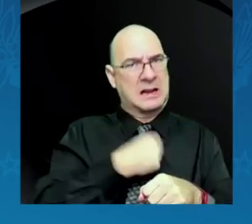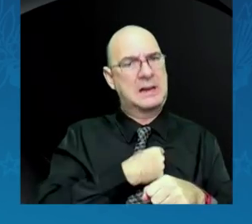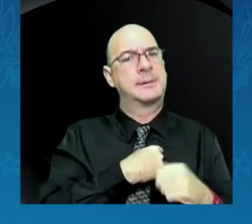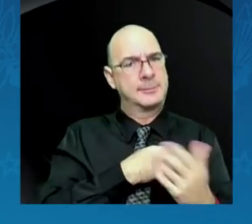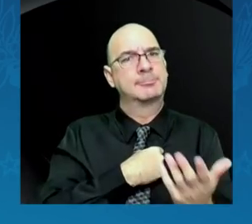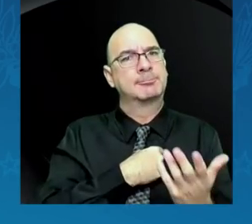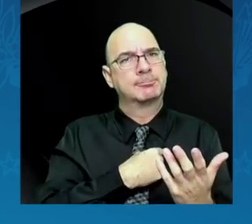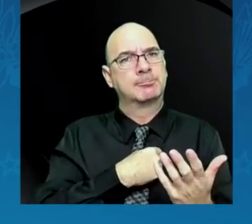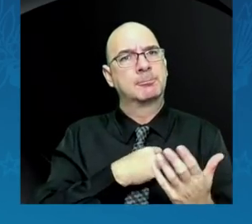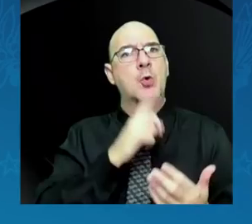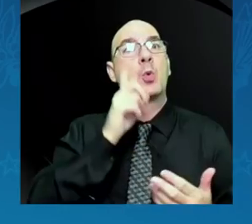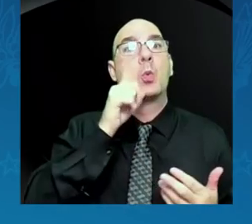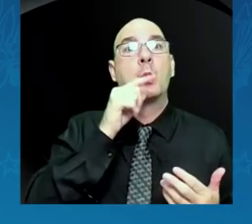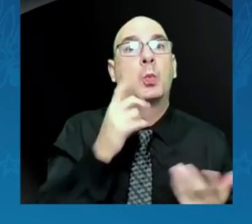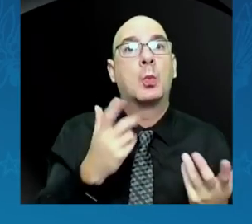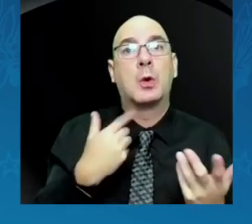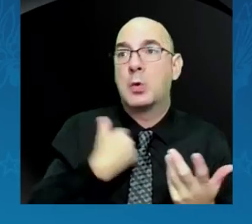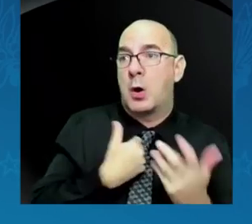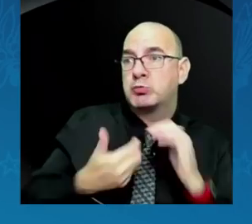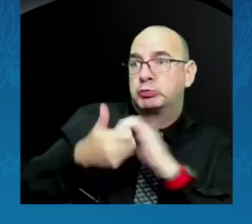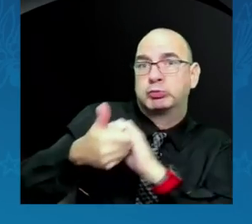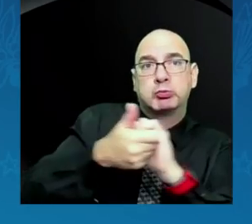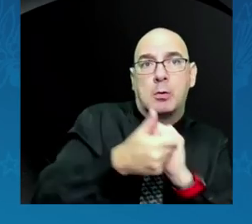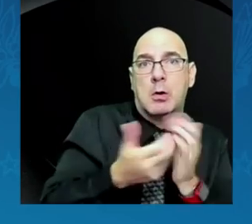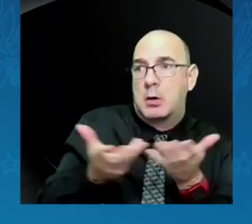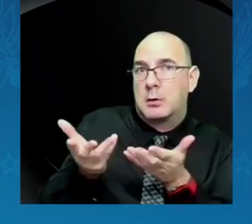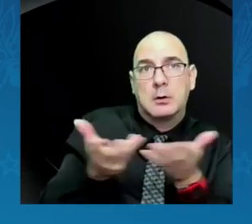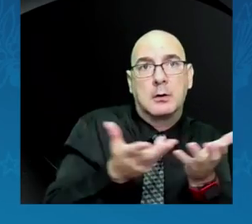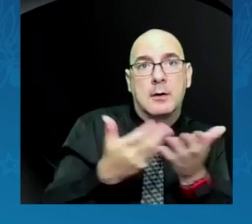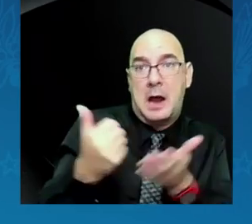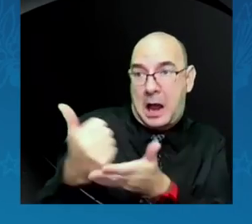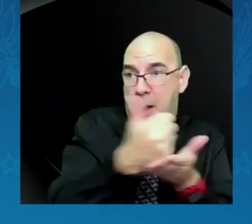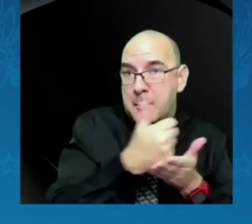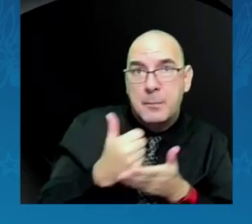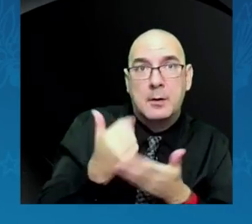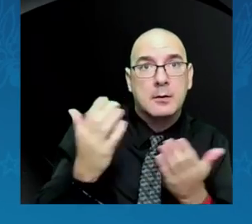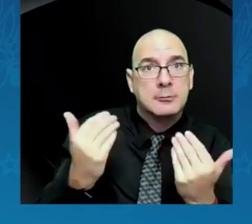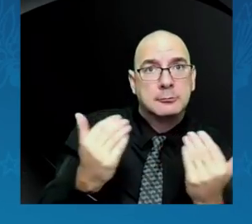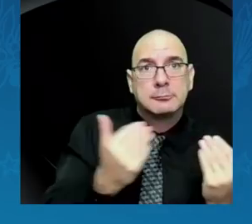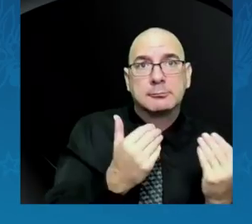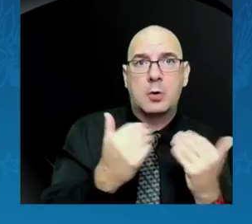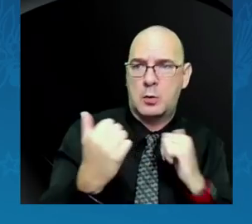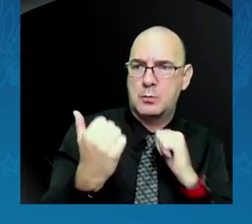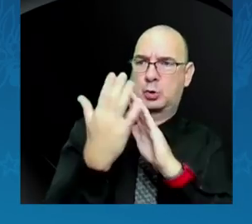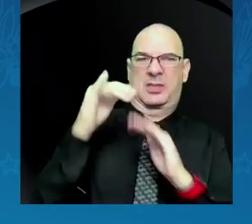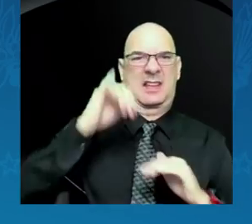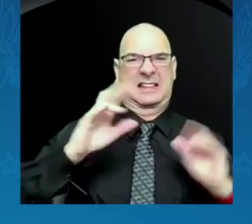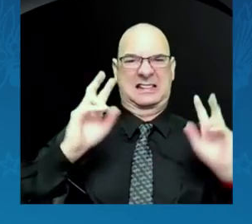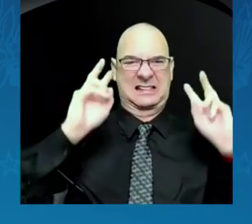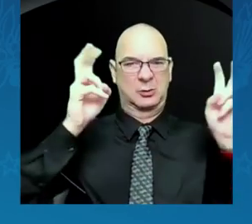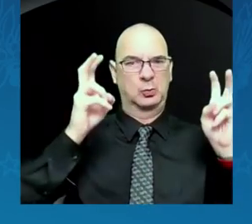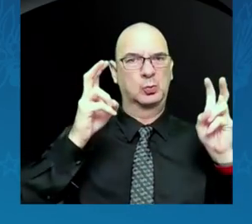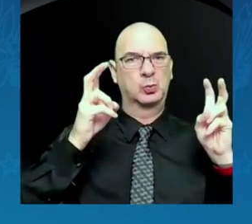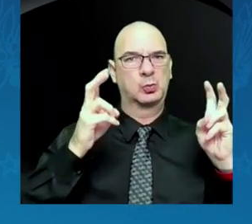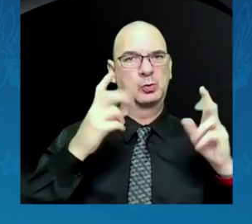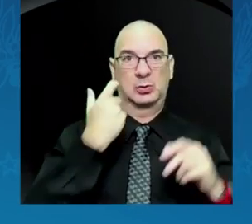allies, to actually address these issues together, understanding the mutual commitment but the mutual